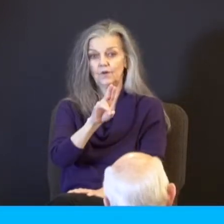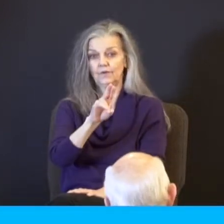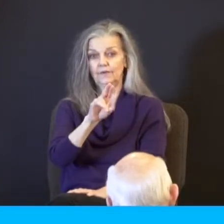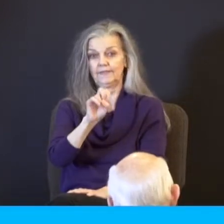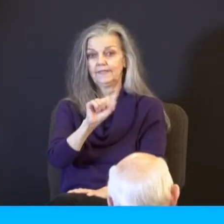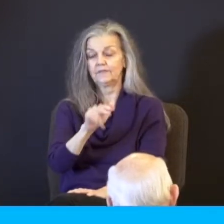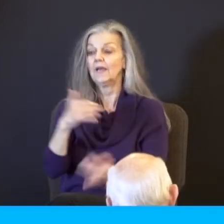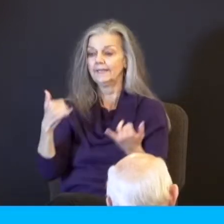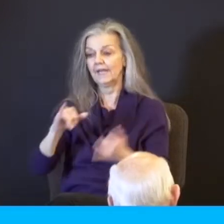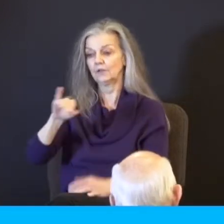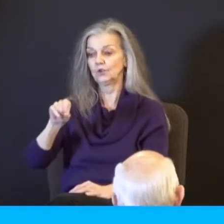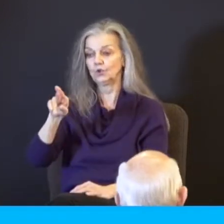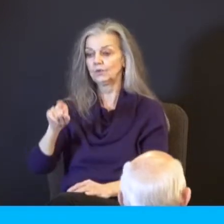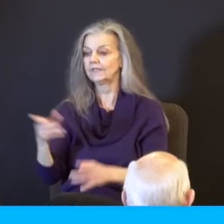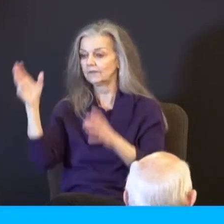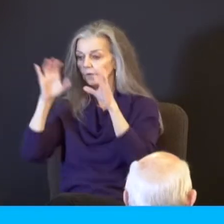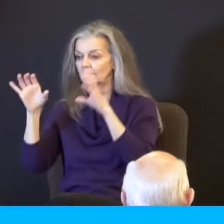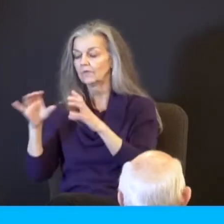He's going to the ungodly for a wife.